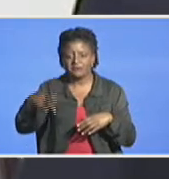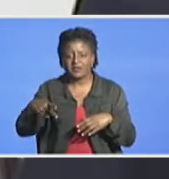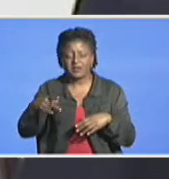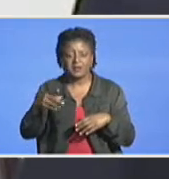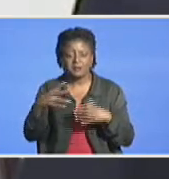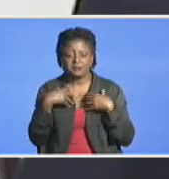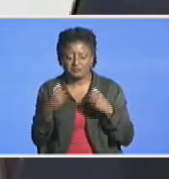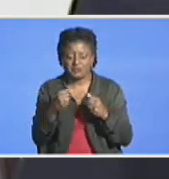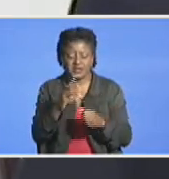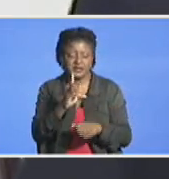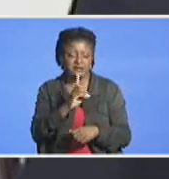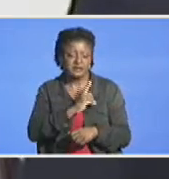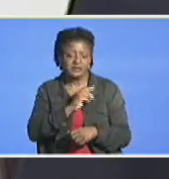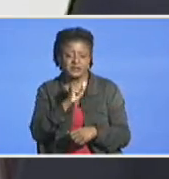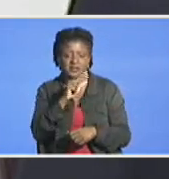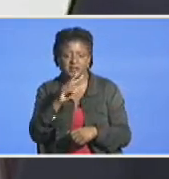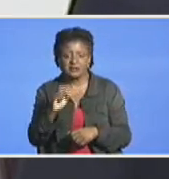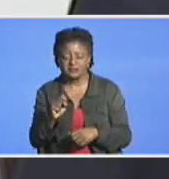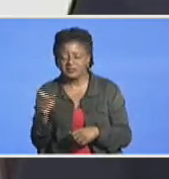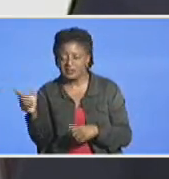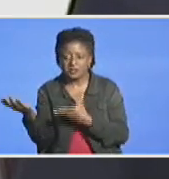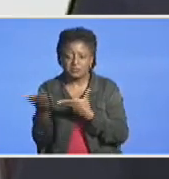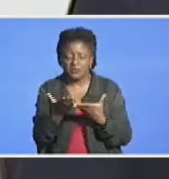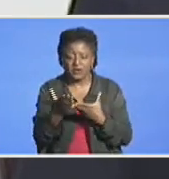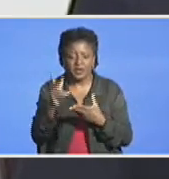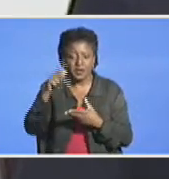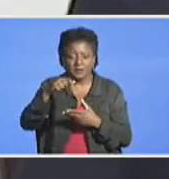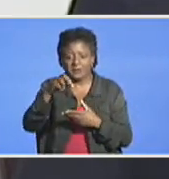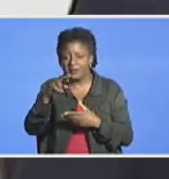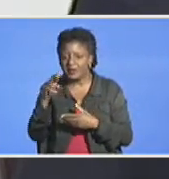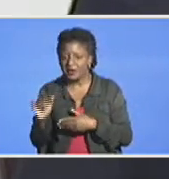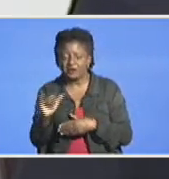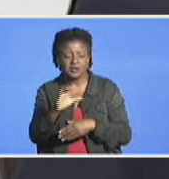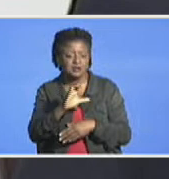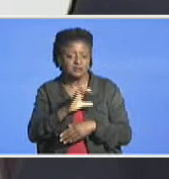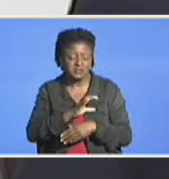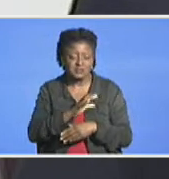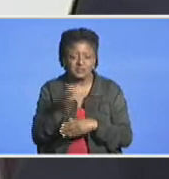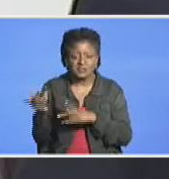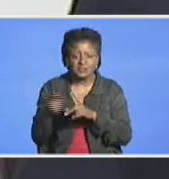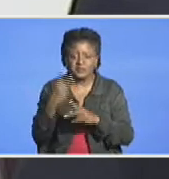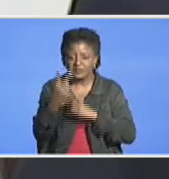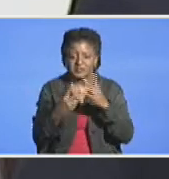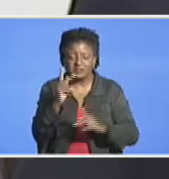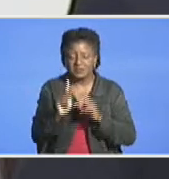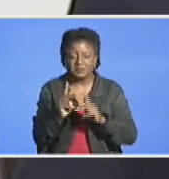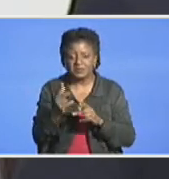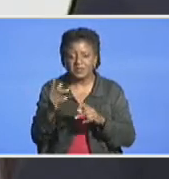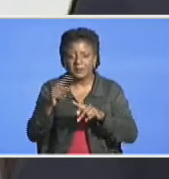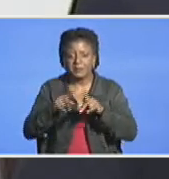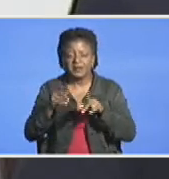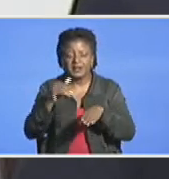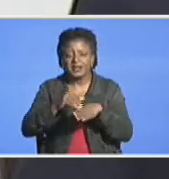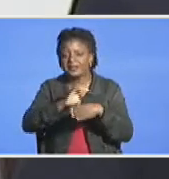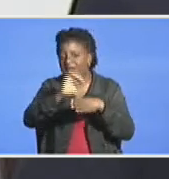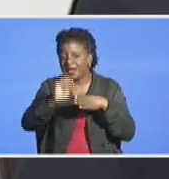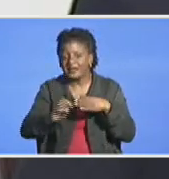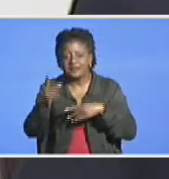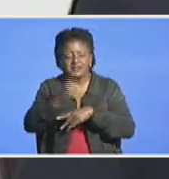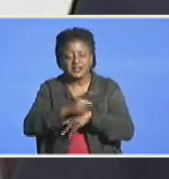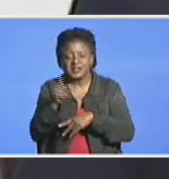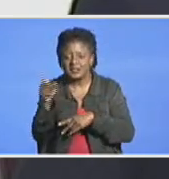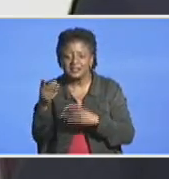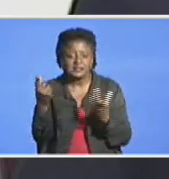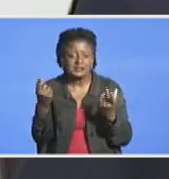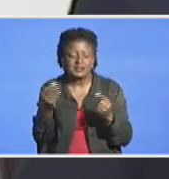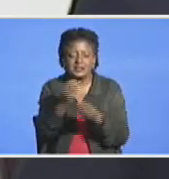Day in, day out, he brought Perry Christie there to visit people in Pinewood, one of our centenarians in Pinewood. But at the end of the day, he has done